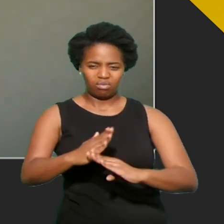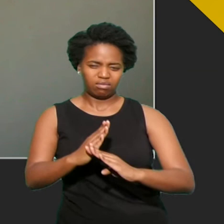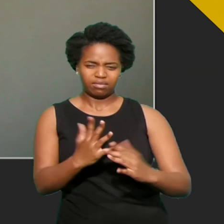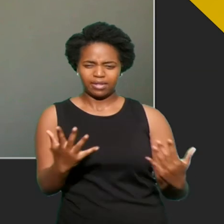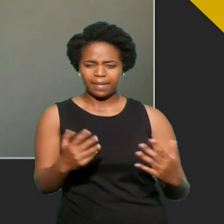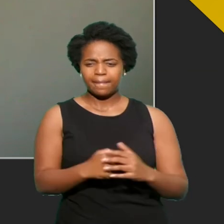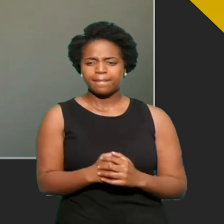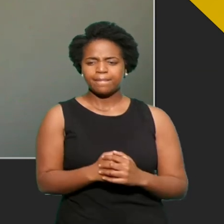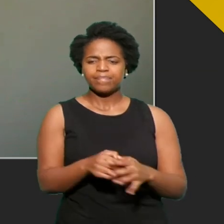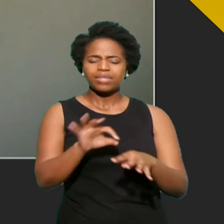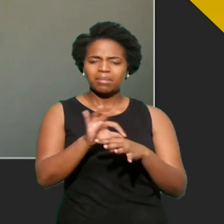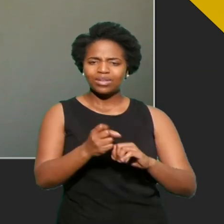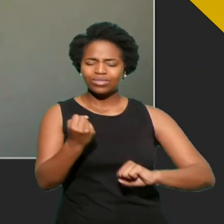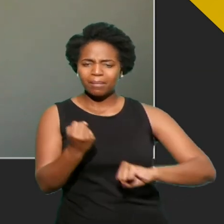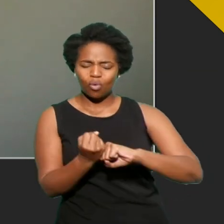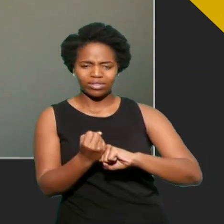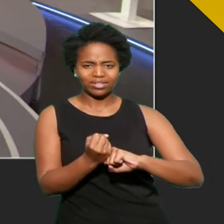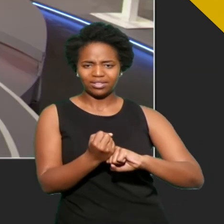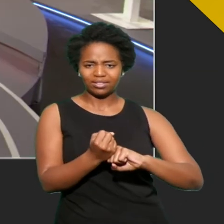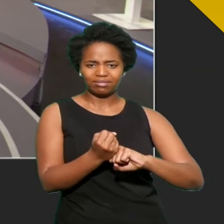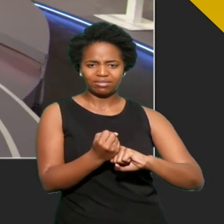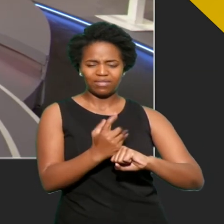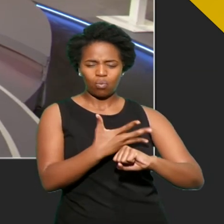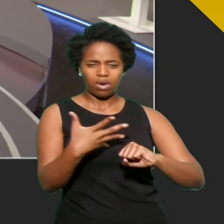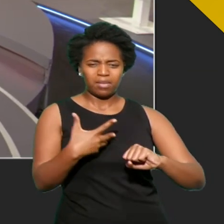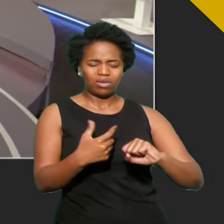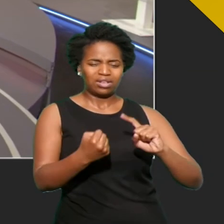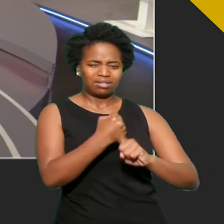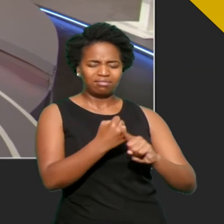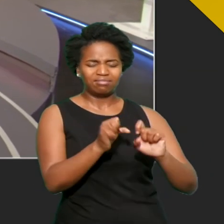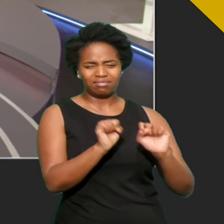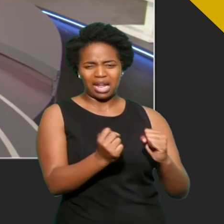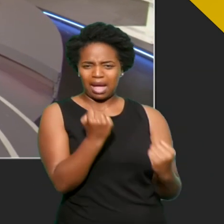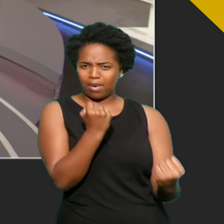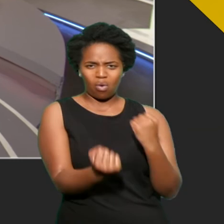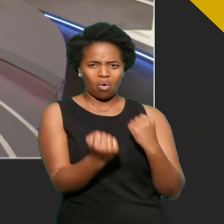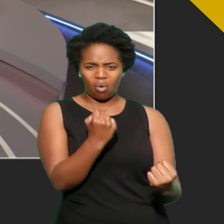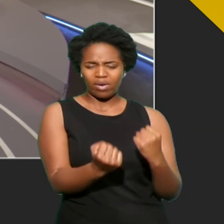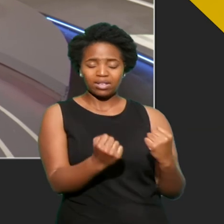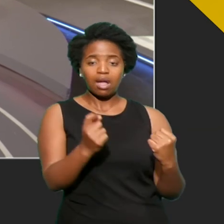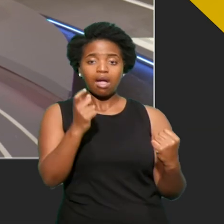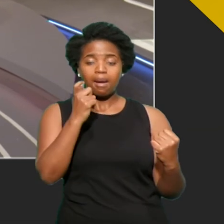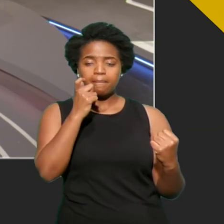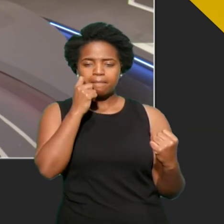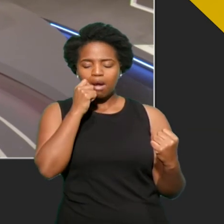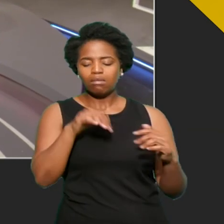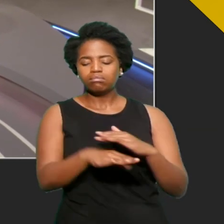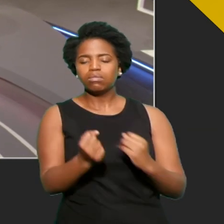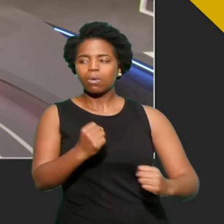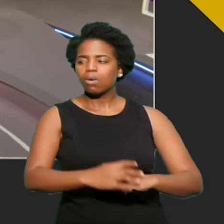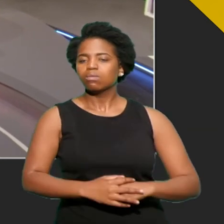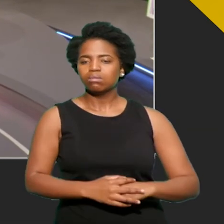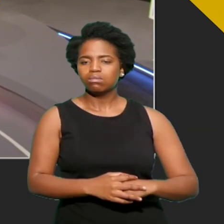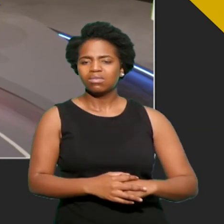around ensuring support for victims, and also justice systems that don't punish the perpetrator means that people know that they can